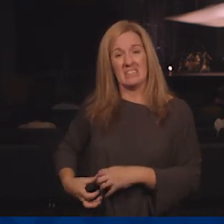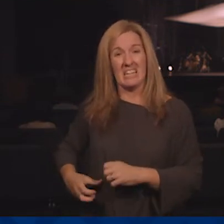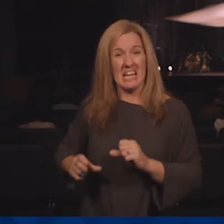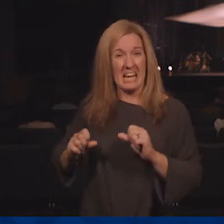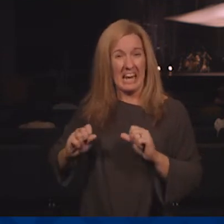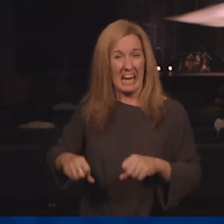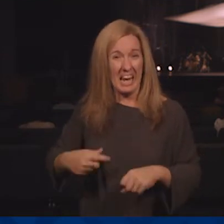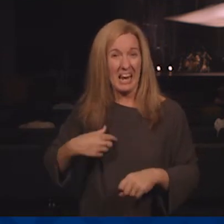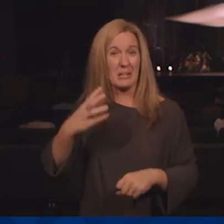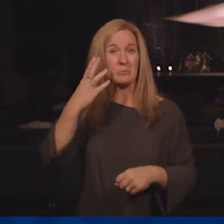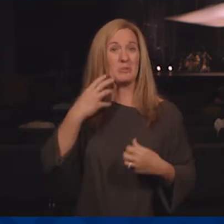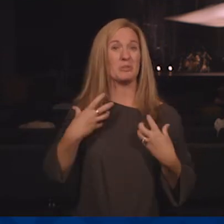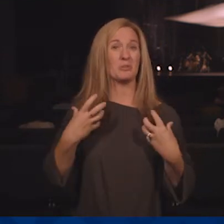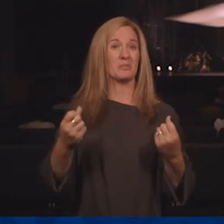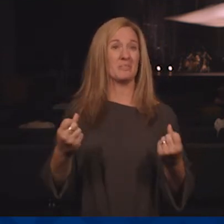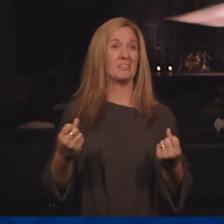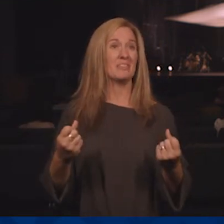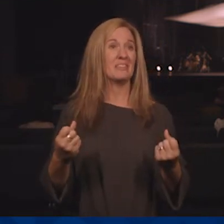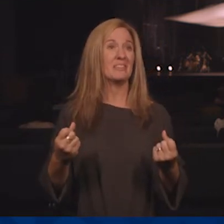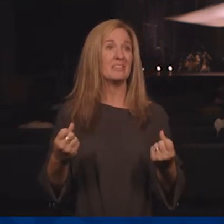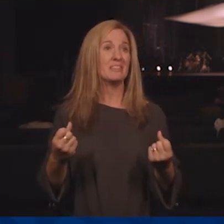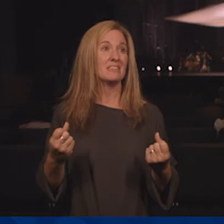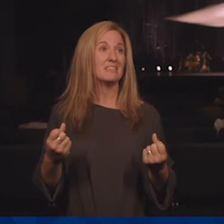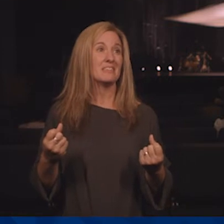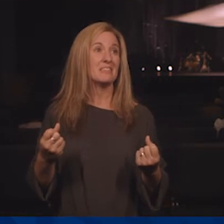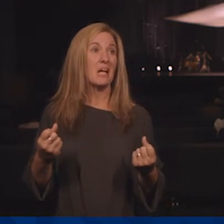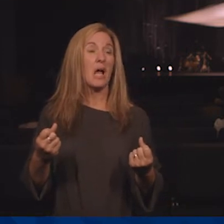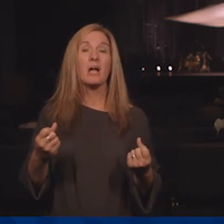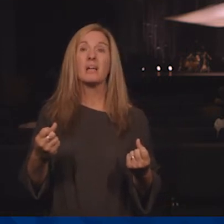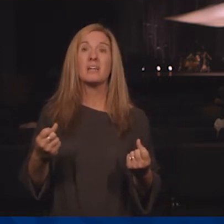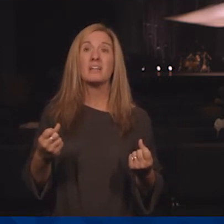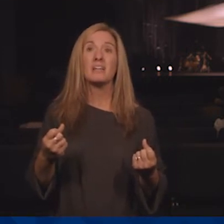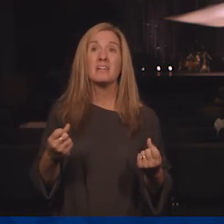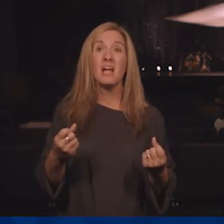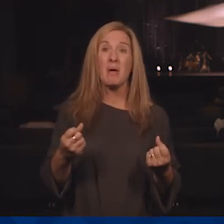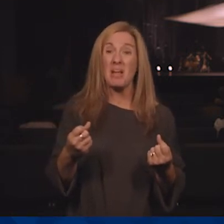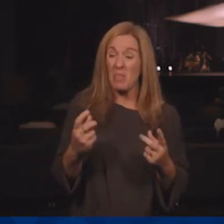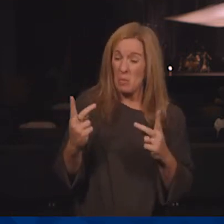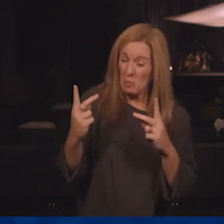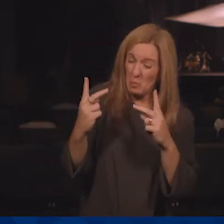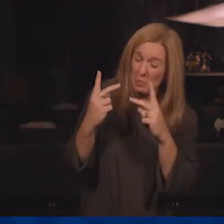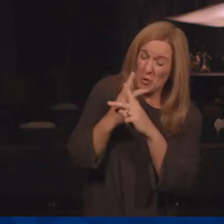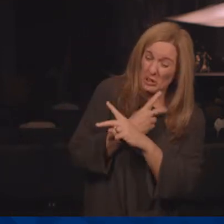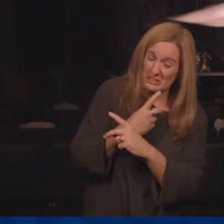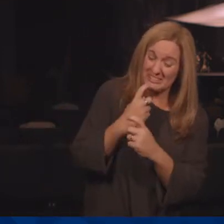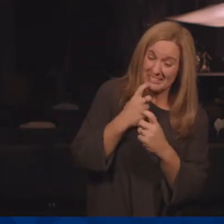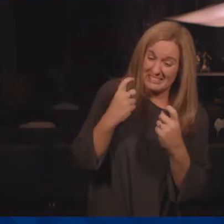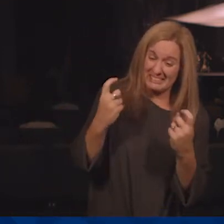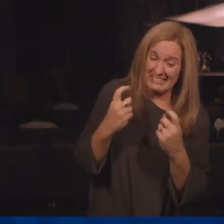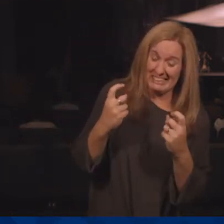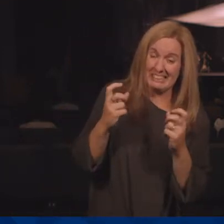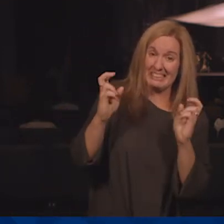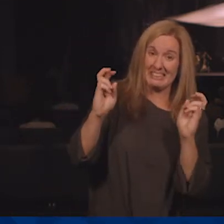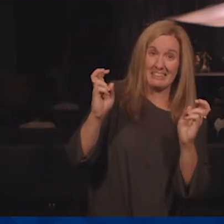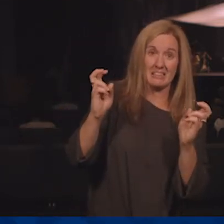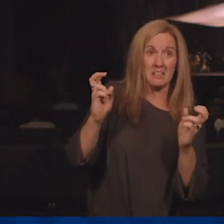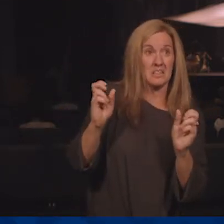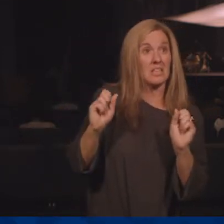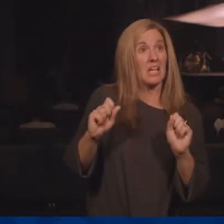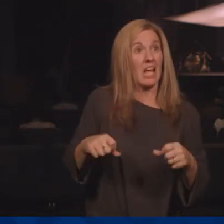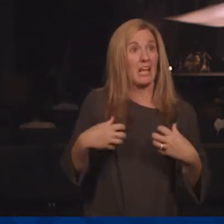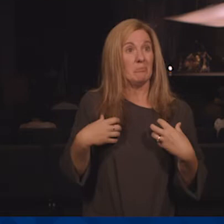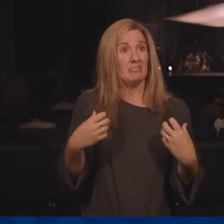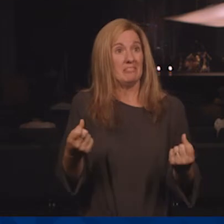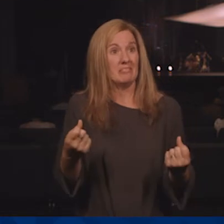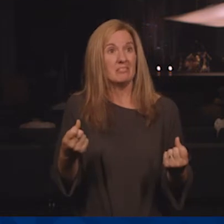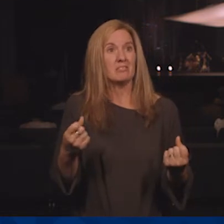restored? The worst of the worst, can it be restored? What is it that James